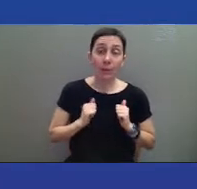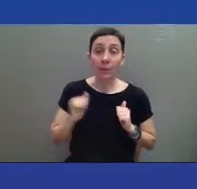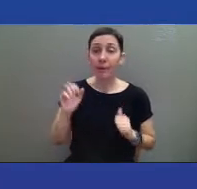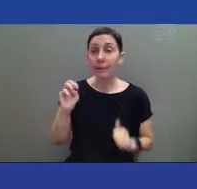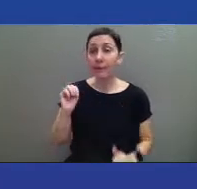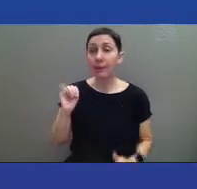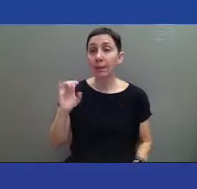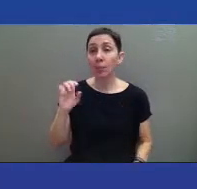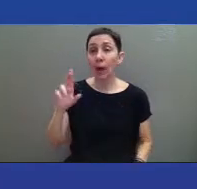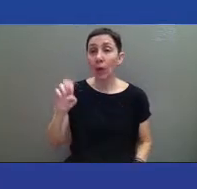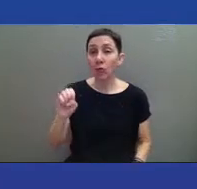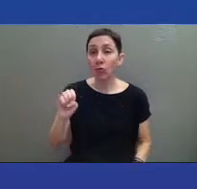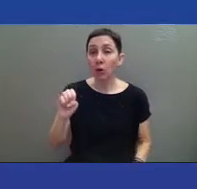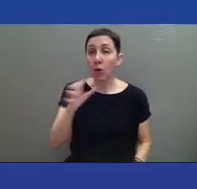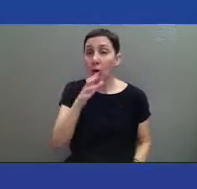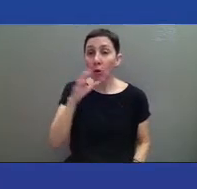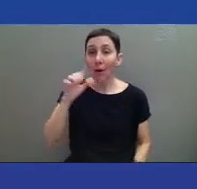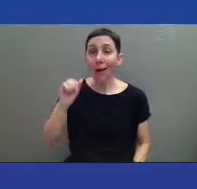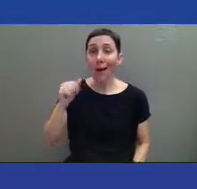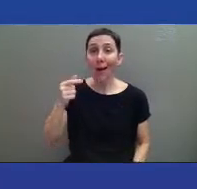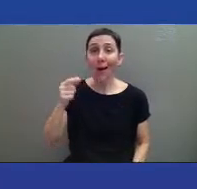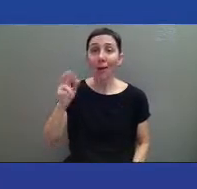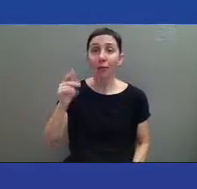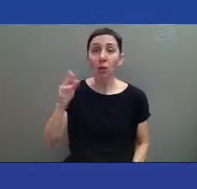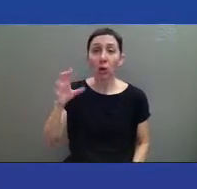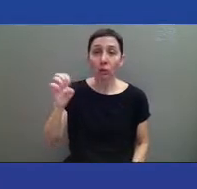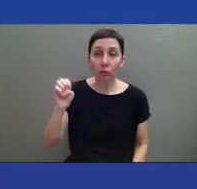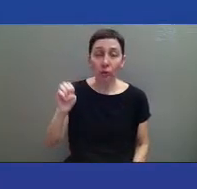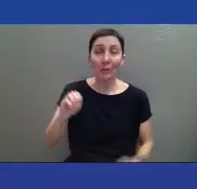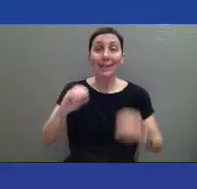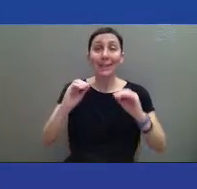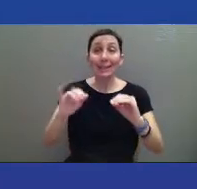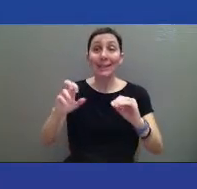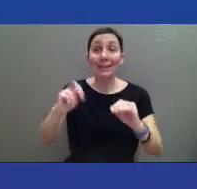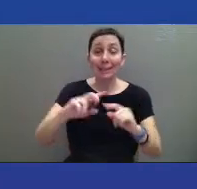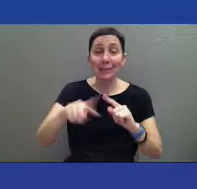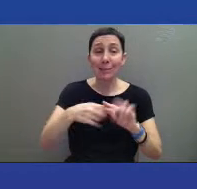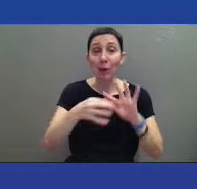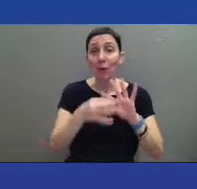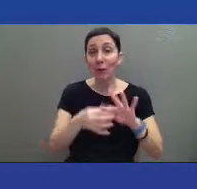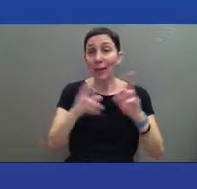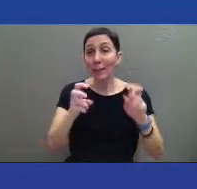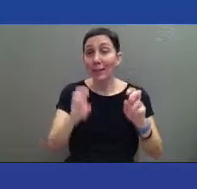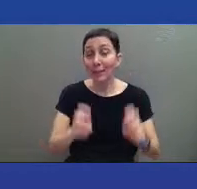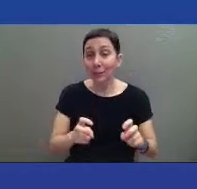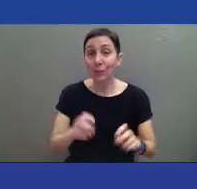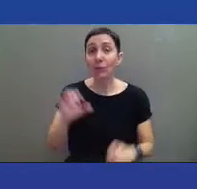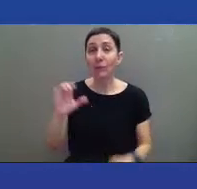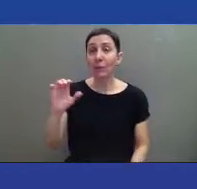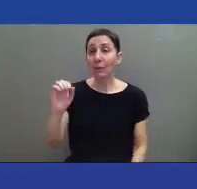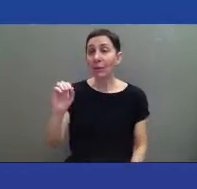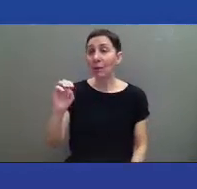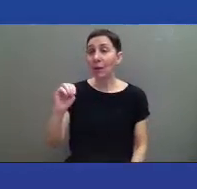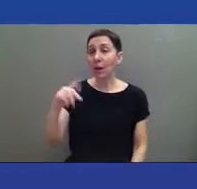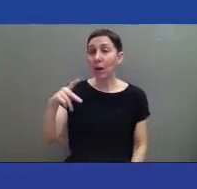teach-ins about all kinds of related issues, and workshops and other activities, composting, all